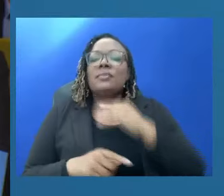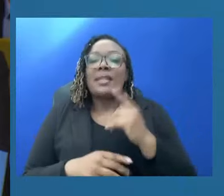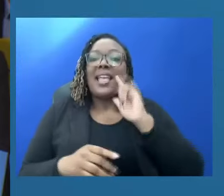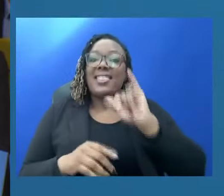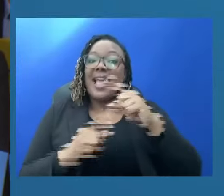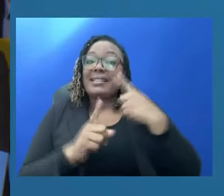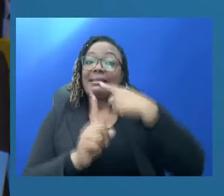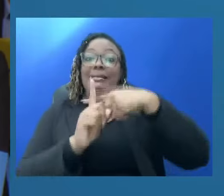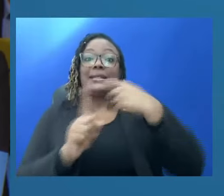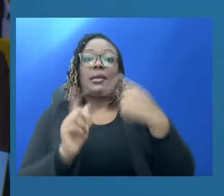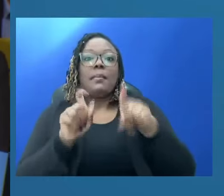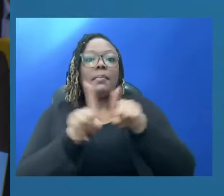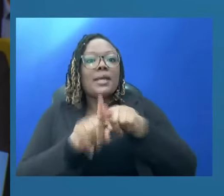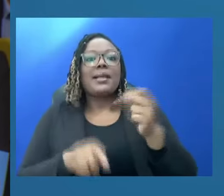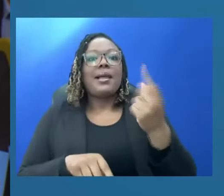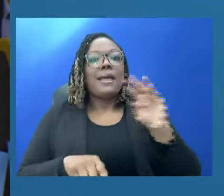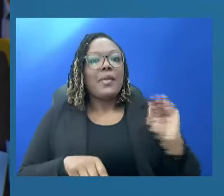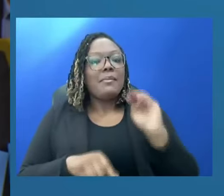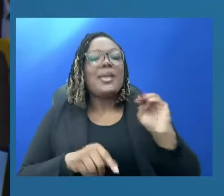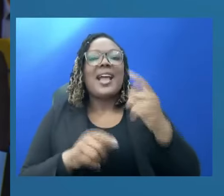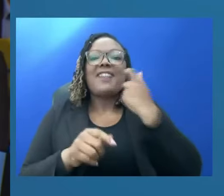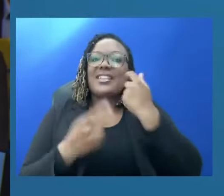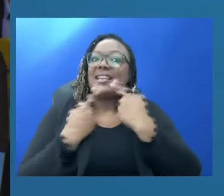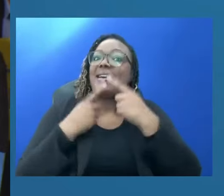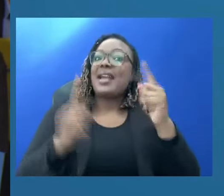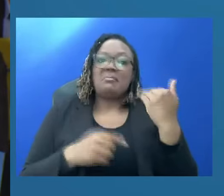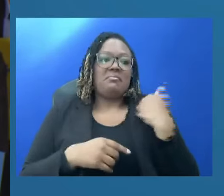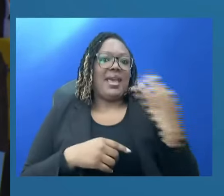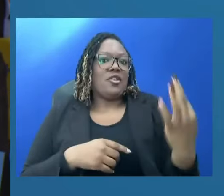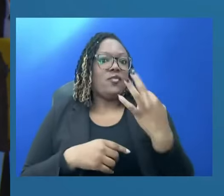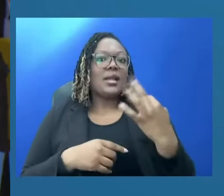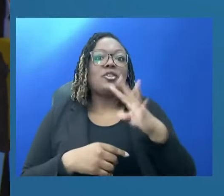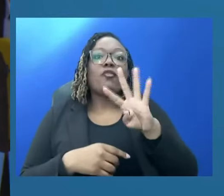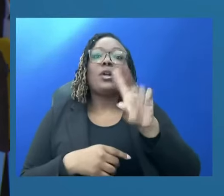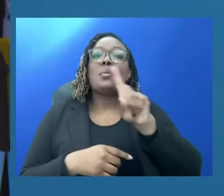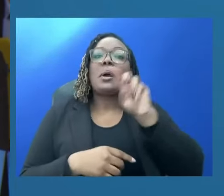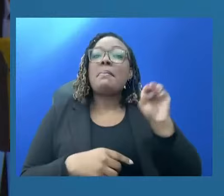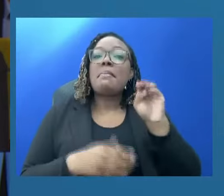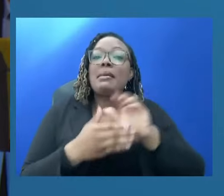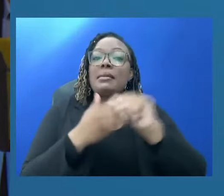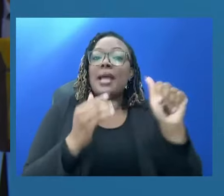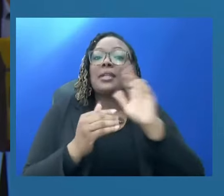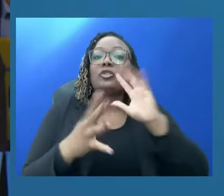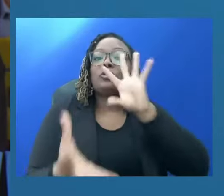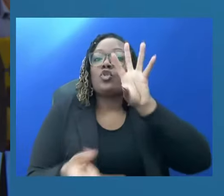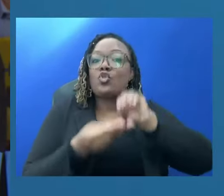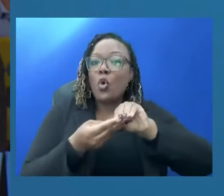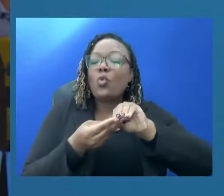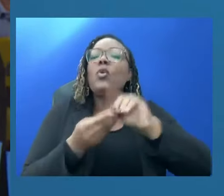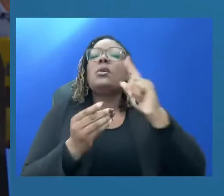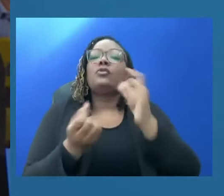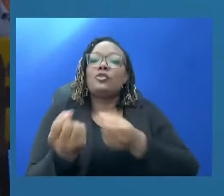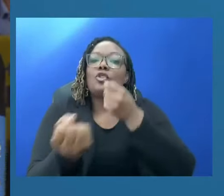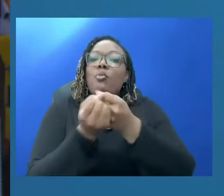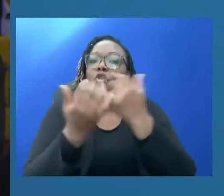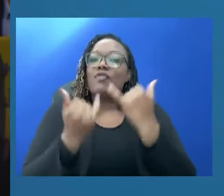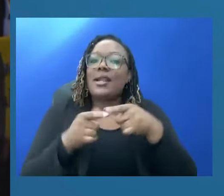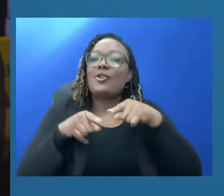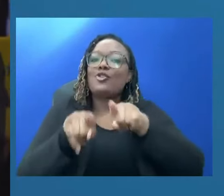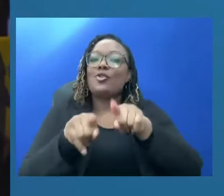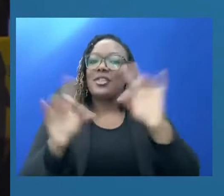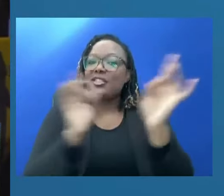addition to the $11 million I announced on Friday. So $41 million combined overall support right now during this